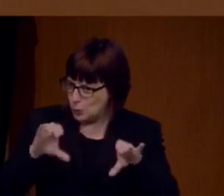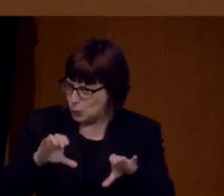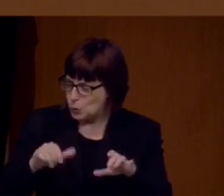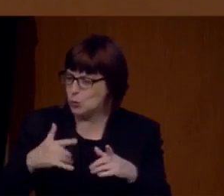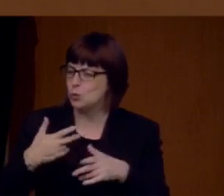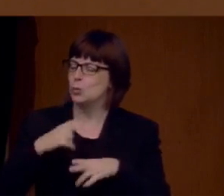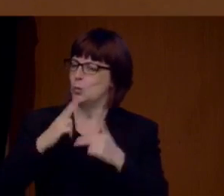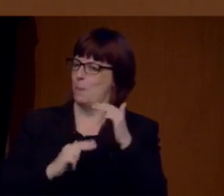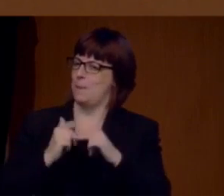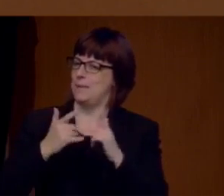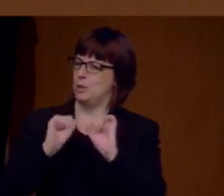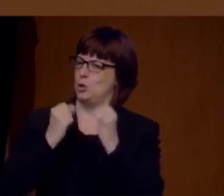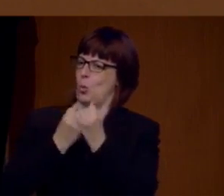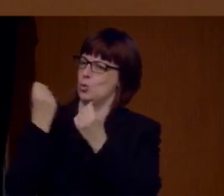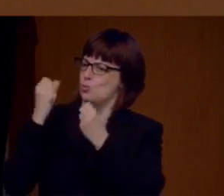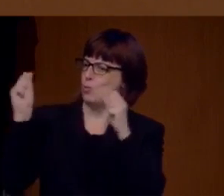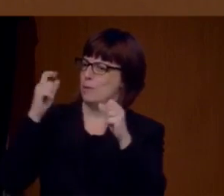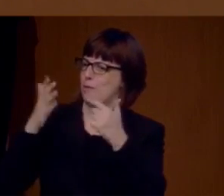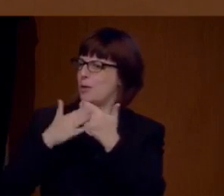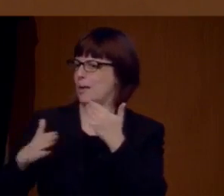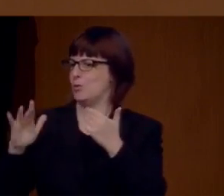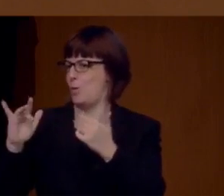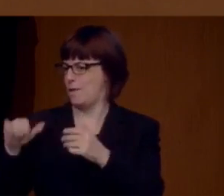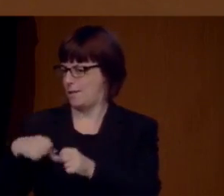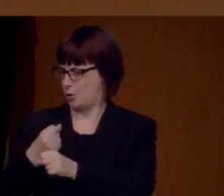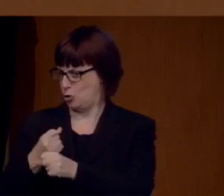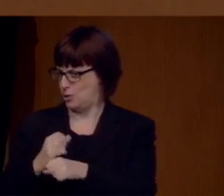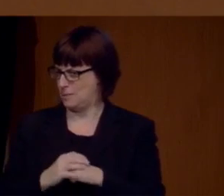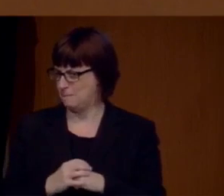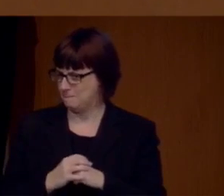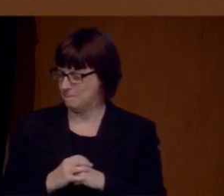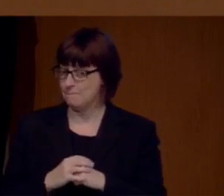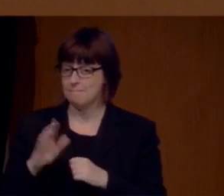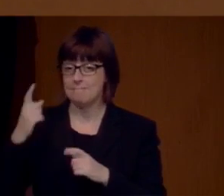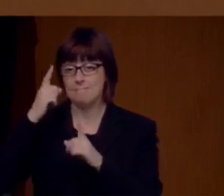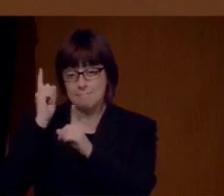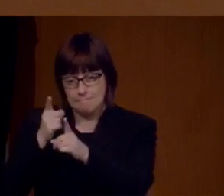build a social movement for the next 25 years in order